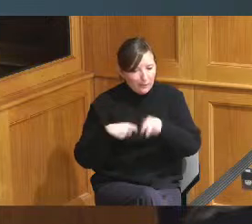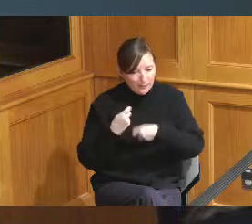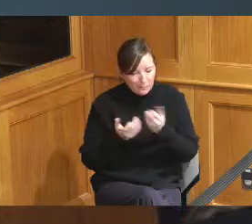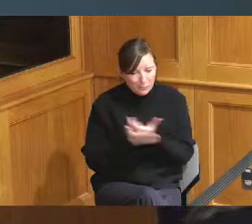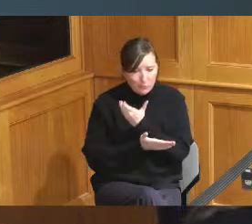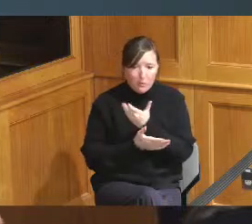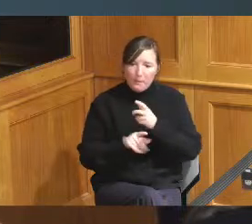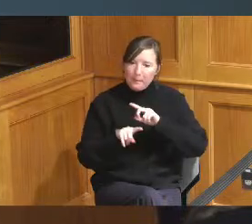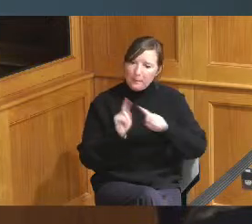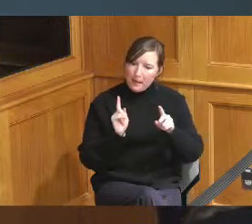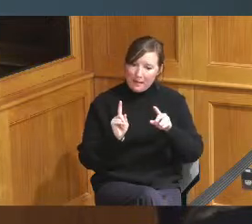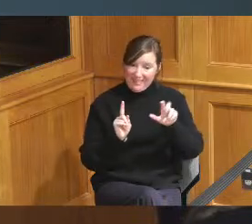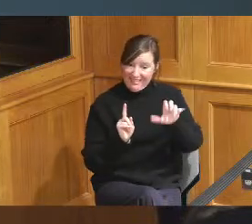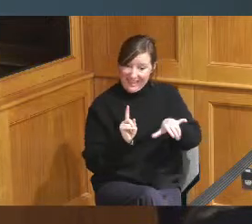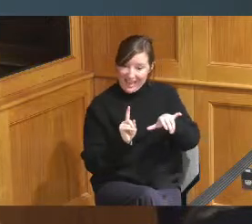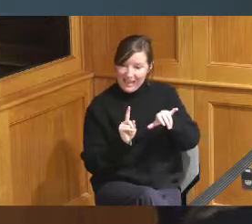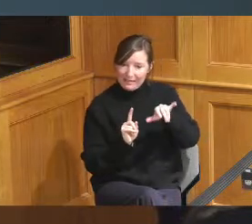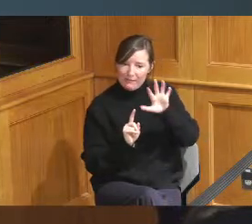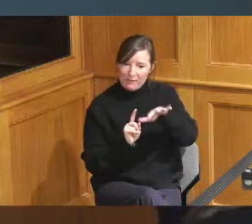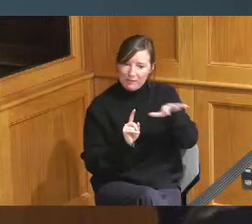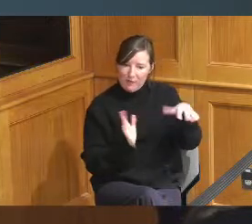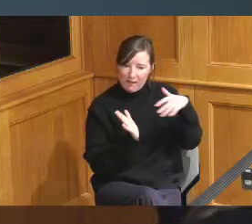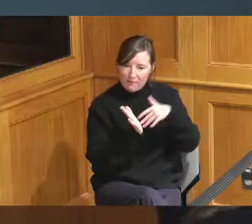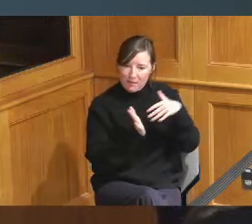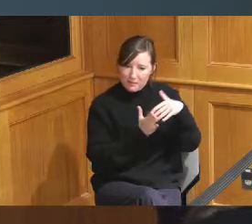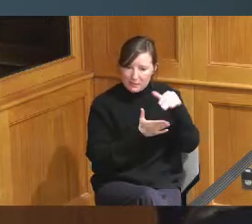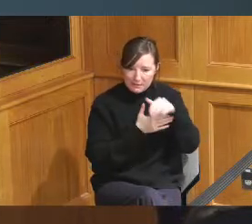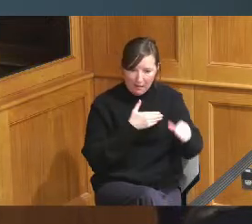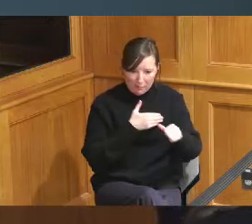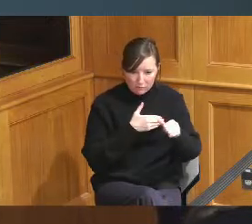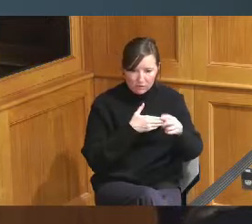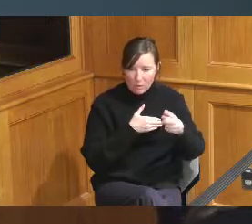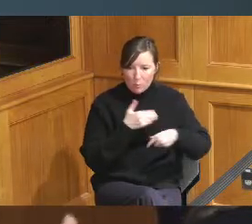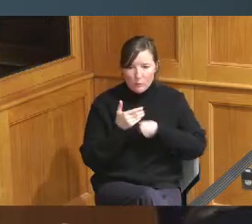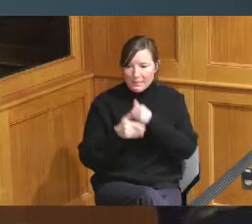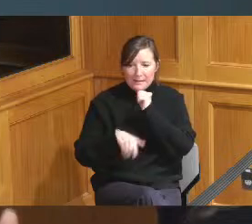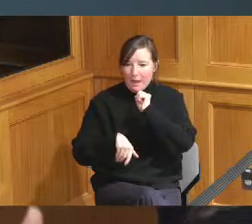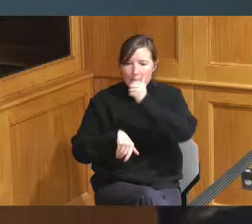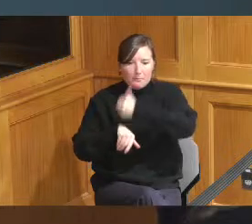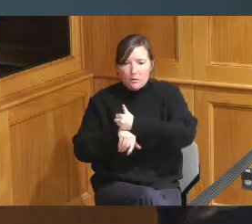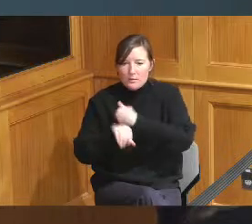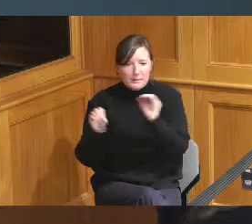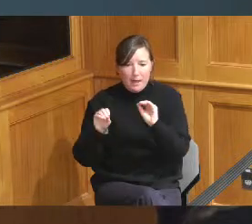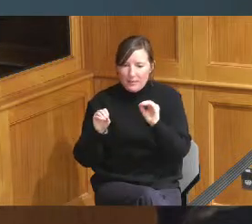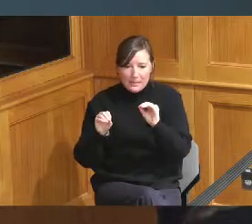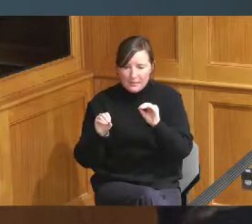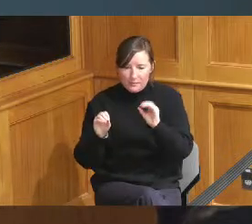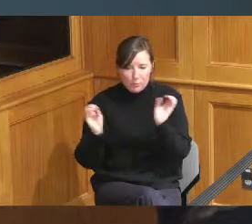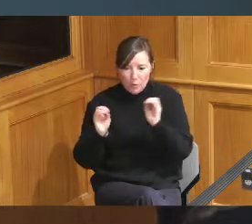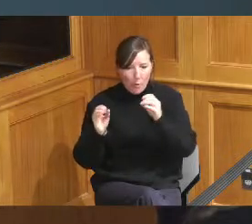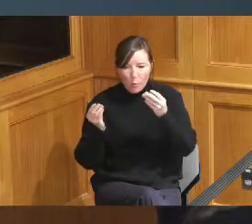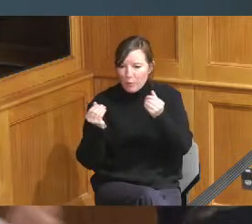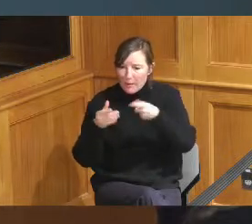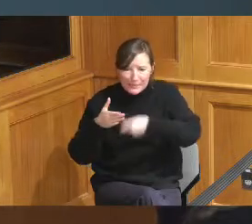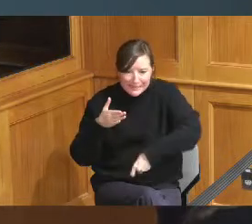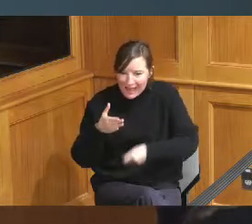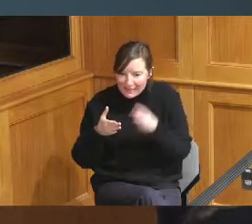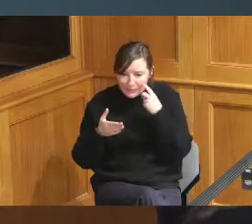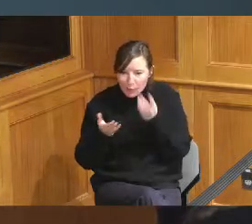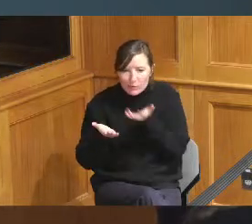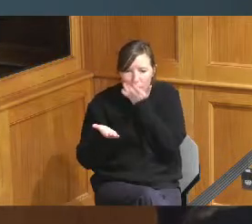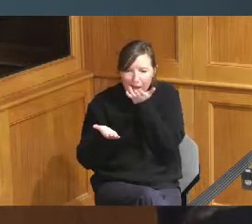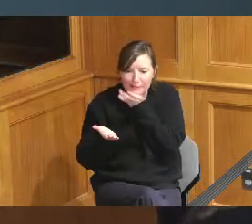million. We haven't replaced anything there that's gonna pay property taxes. We just have all these homeowners mad about property taxes. Now we